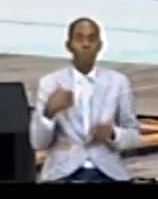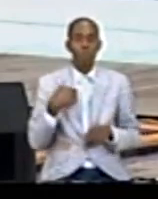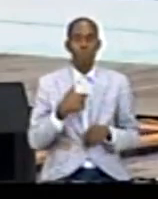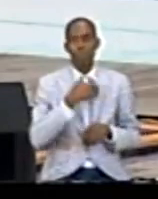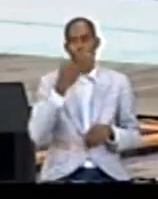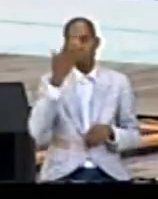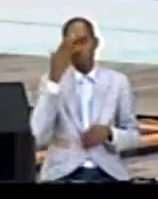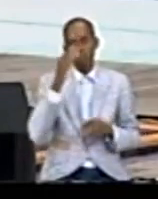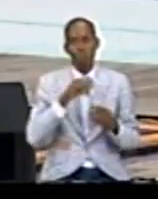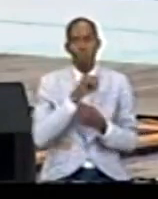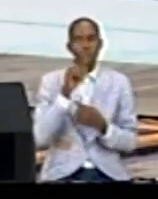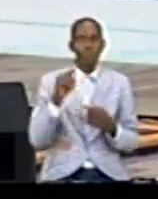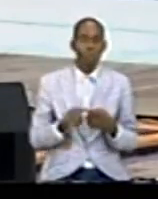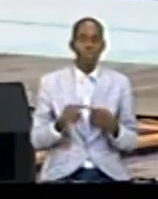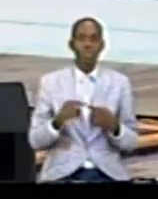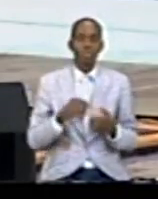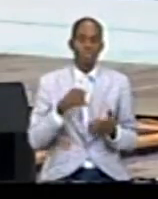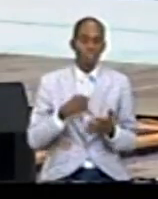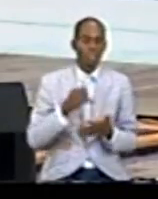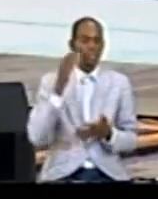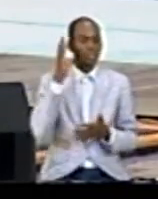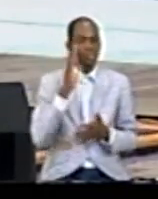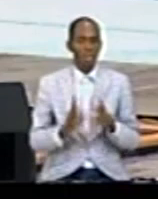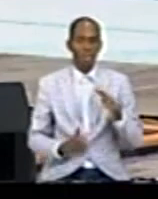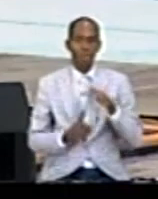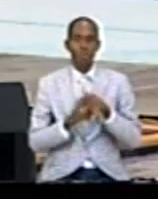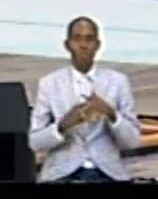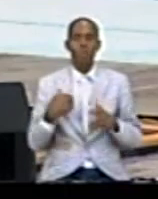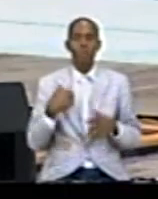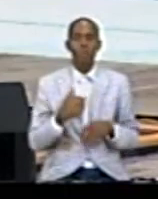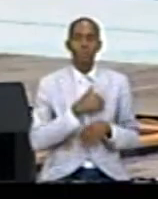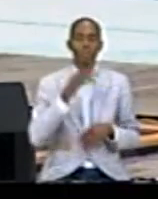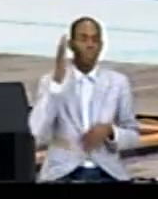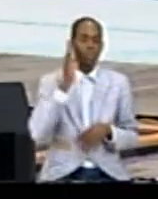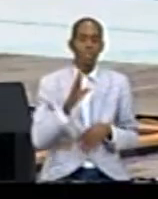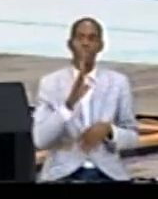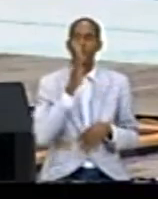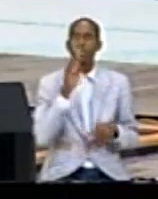when he shall appear, we shall be like him.